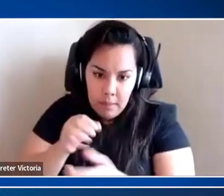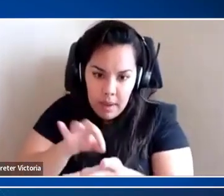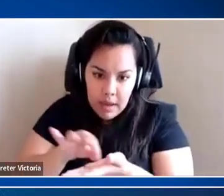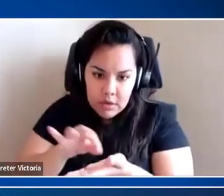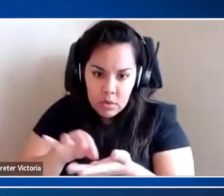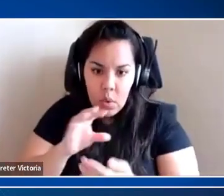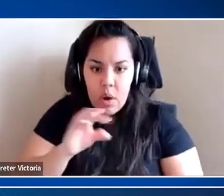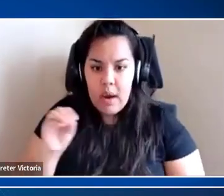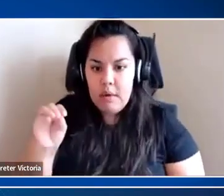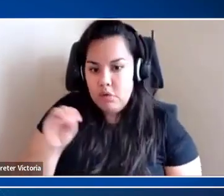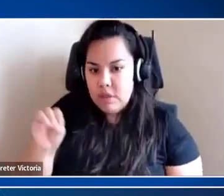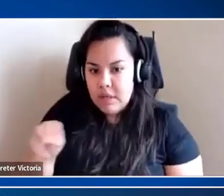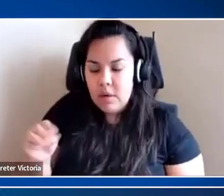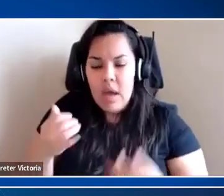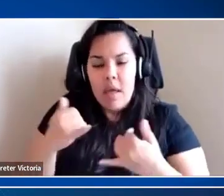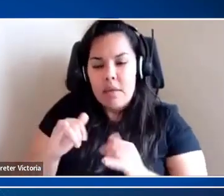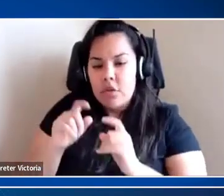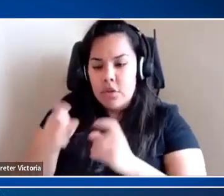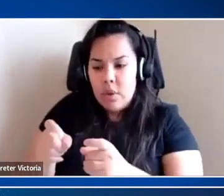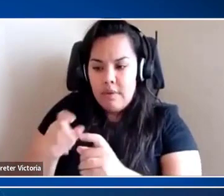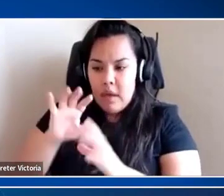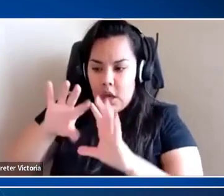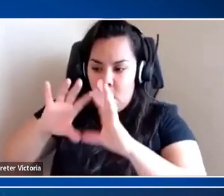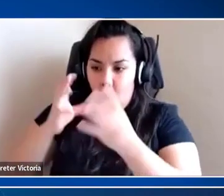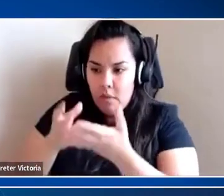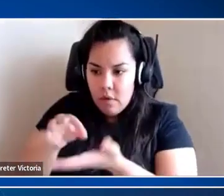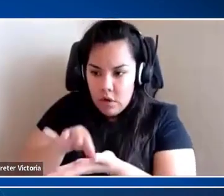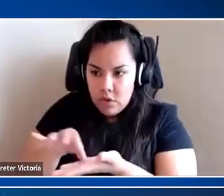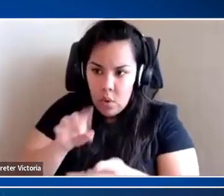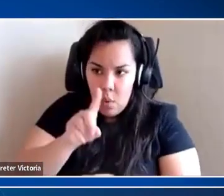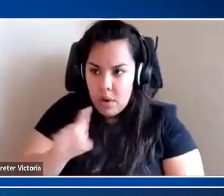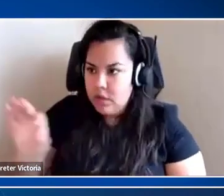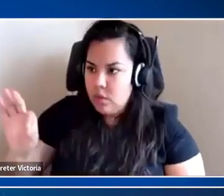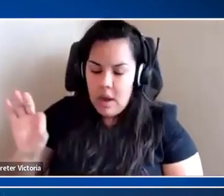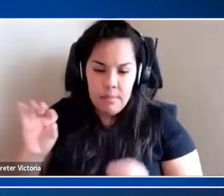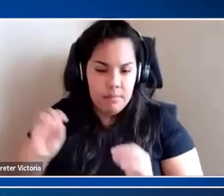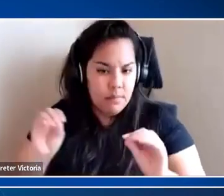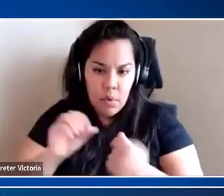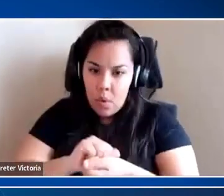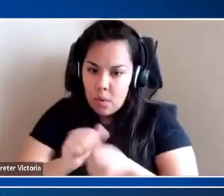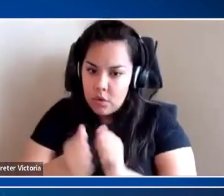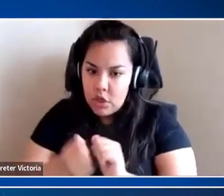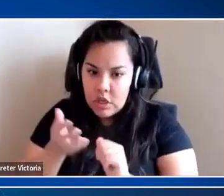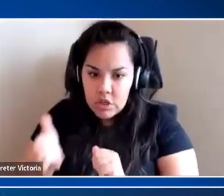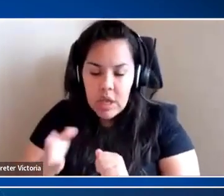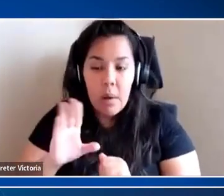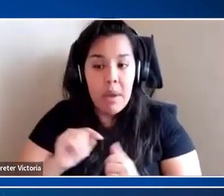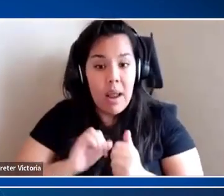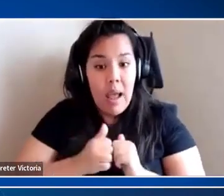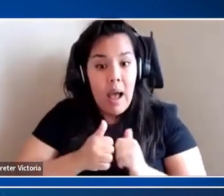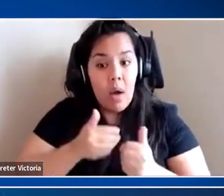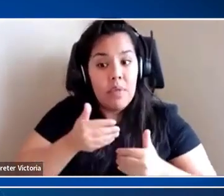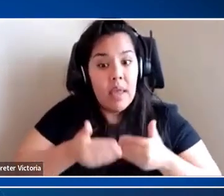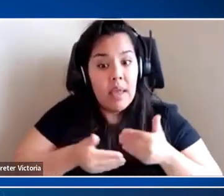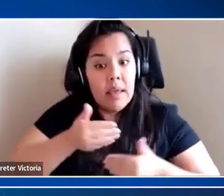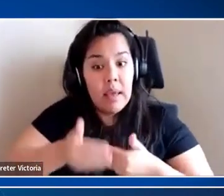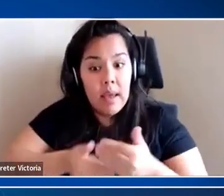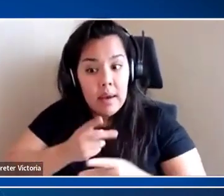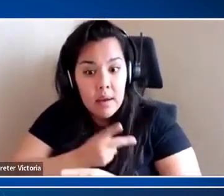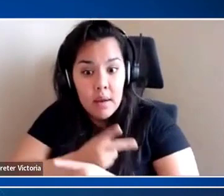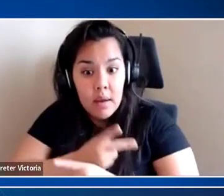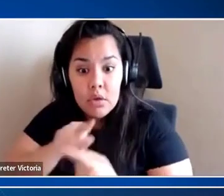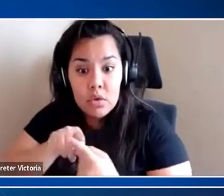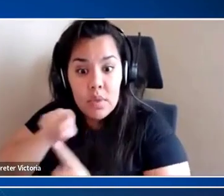giving an overall impact score 1 to 9. So that will not change. Just sort of how they get to that number might be changed a little